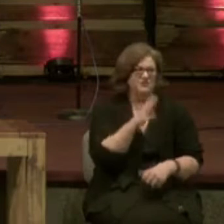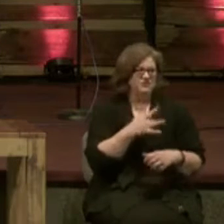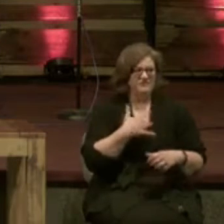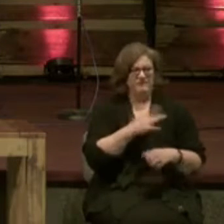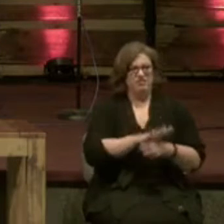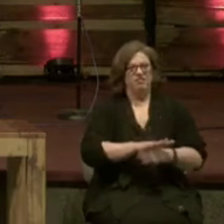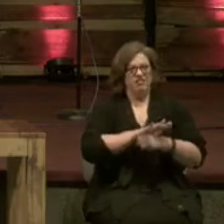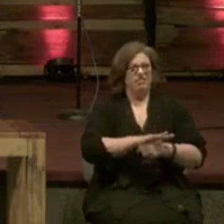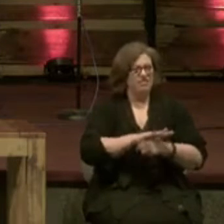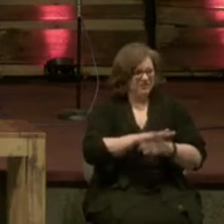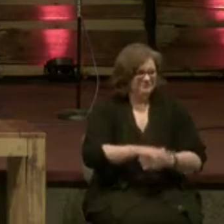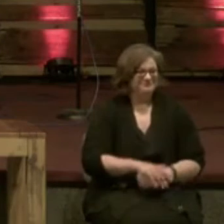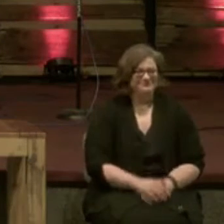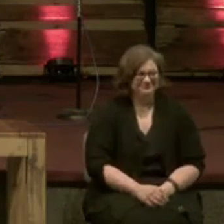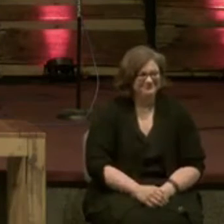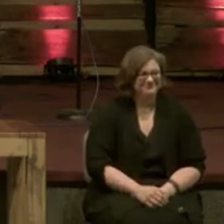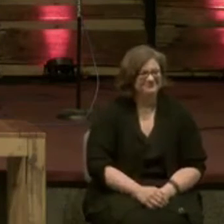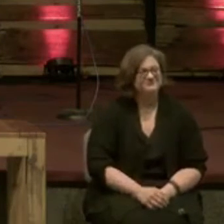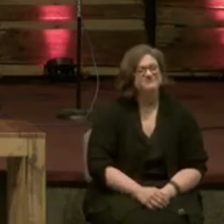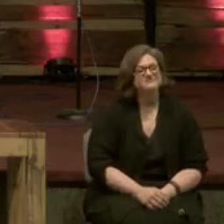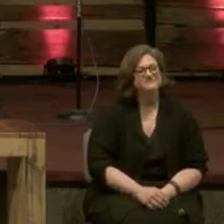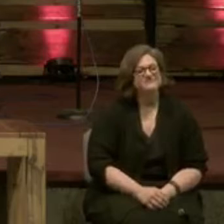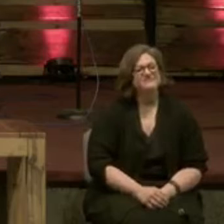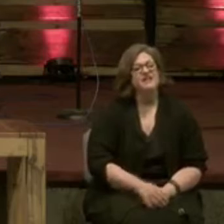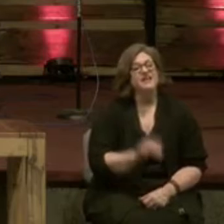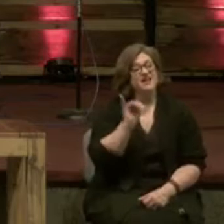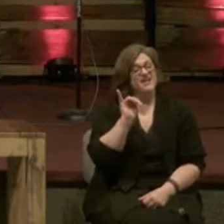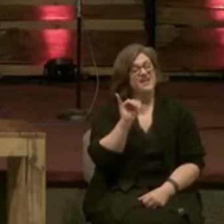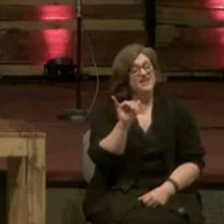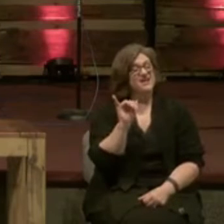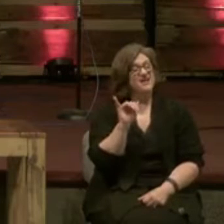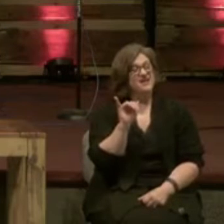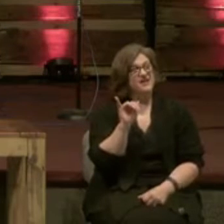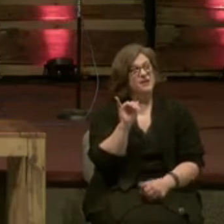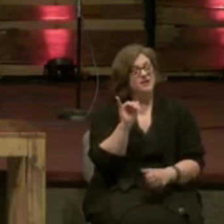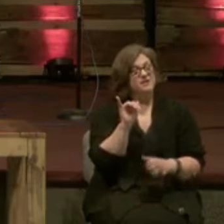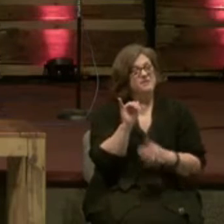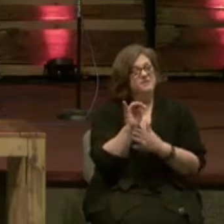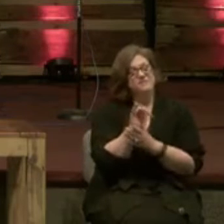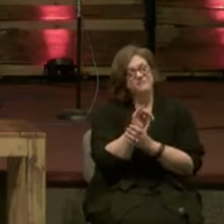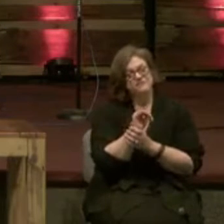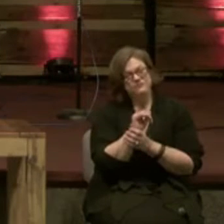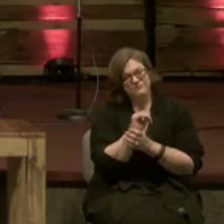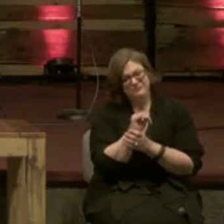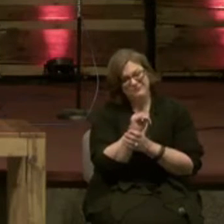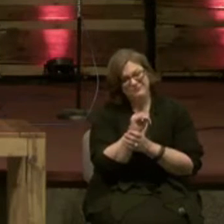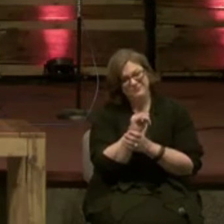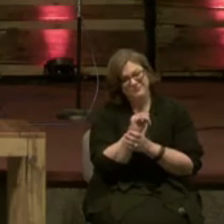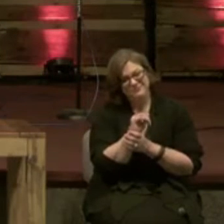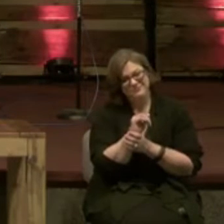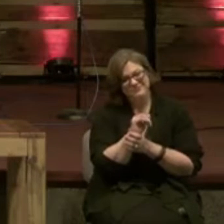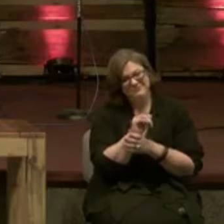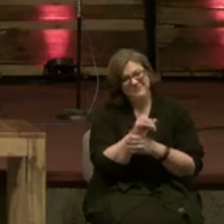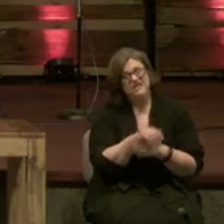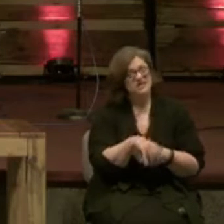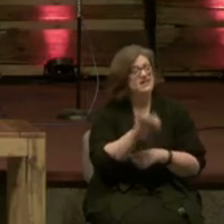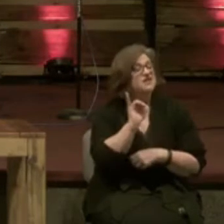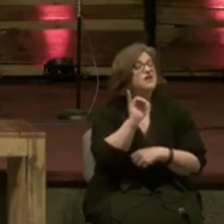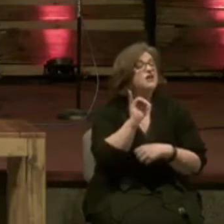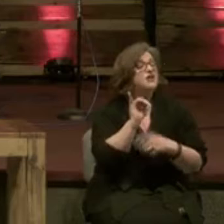hearts. The problem with that is there's only one thing that can satisfy that desire. It's